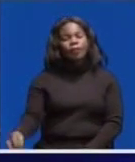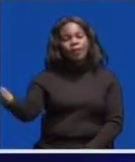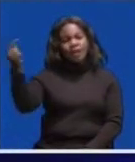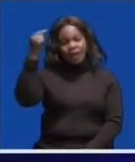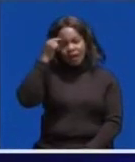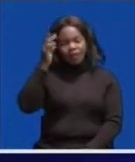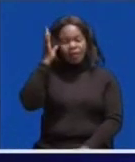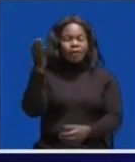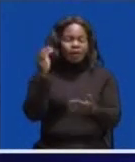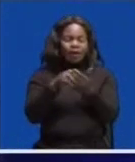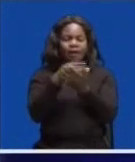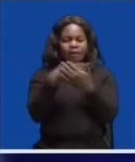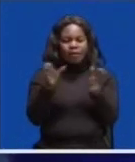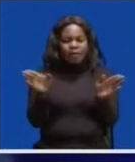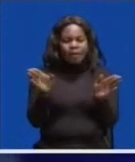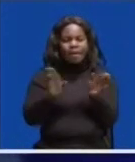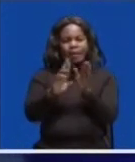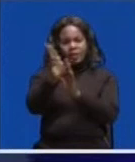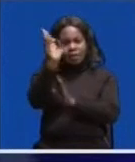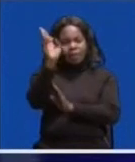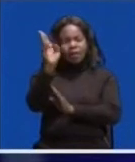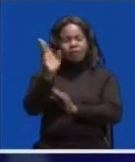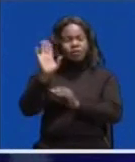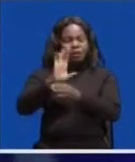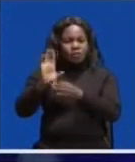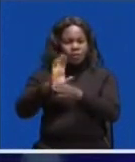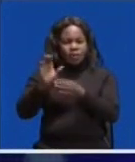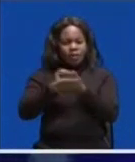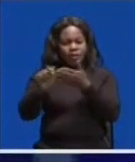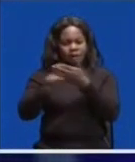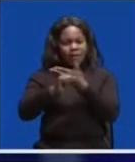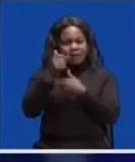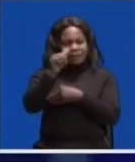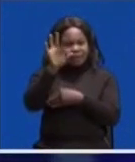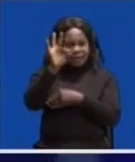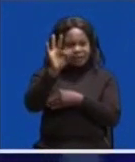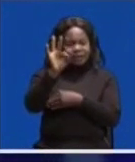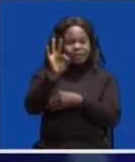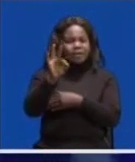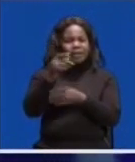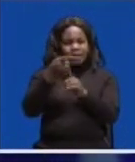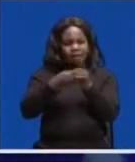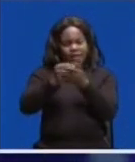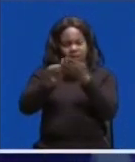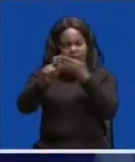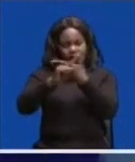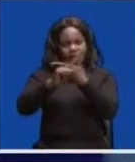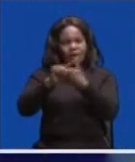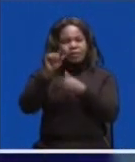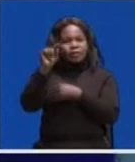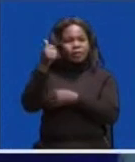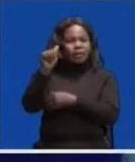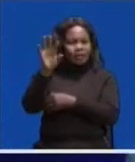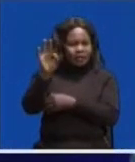Government will reopen the Cobalt University CBU on August 19, 2019. Higher Education Minister Brian